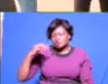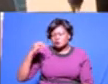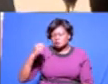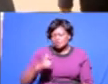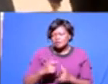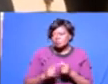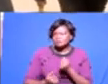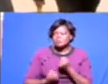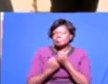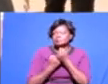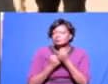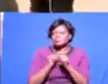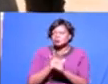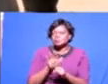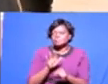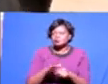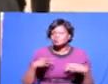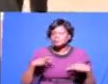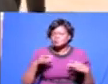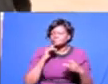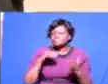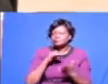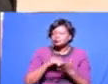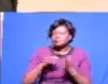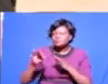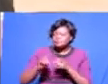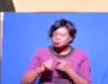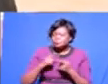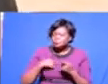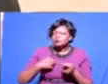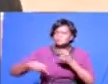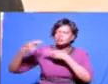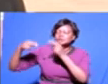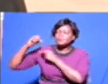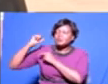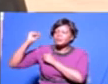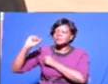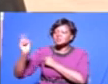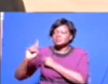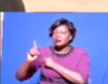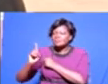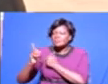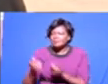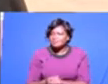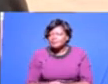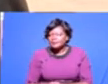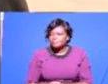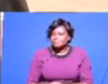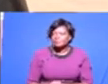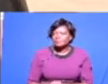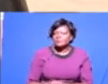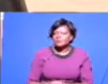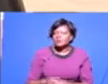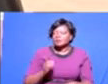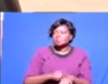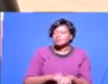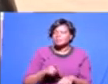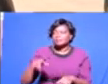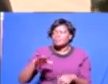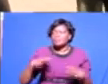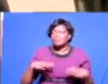Center. And he explained to me the history of politics in Nairobi. Operation Jack Scott, when local population and